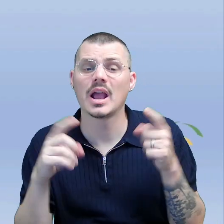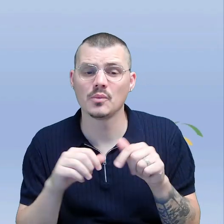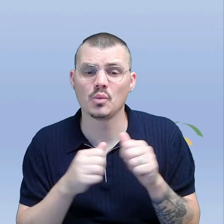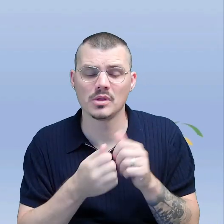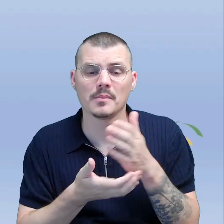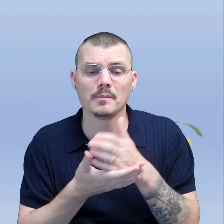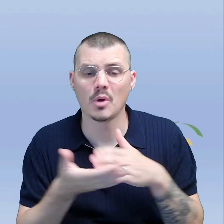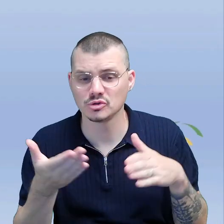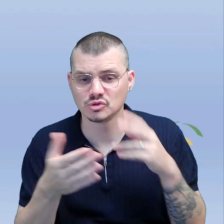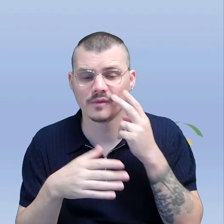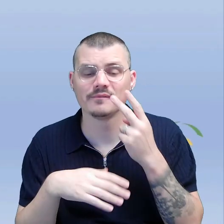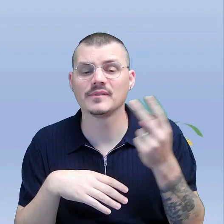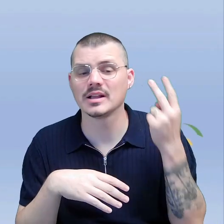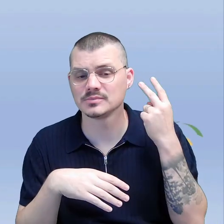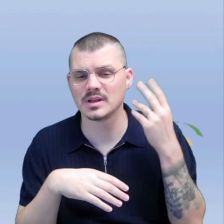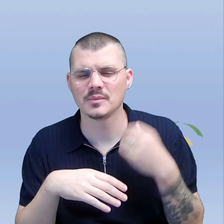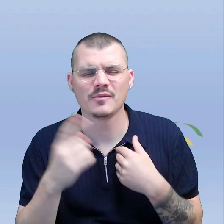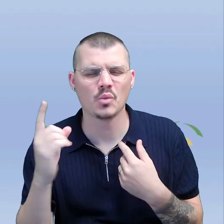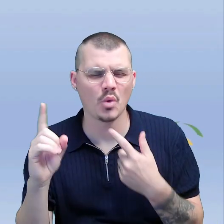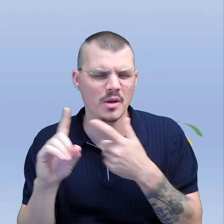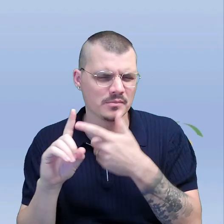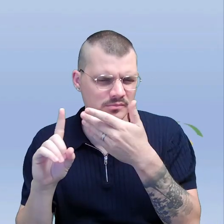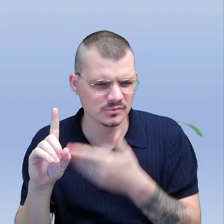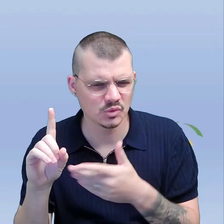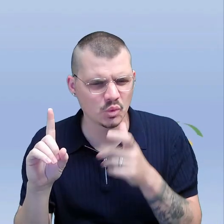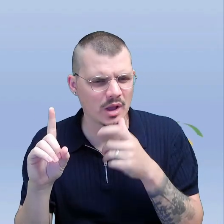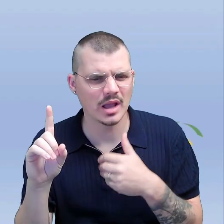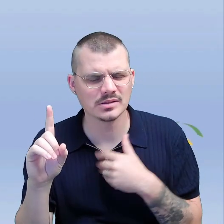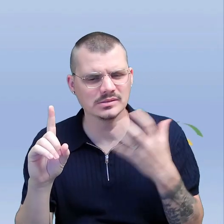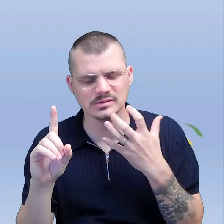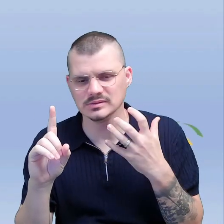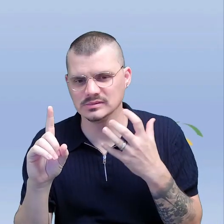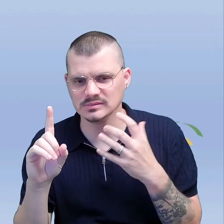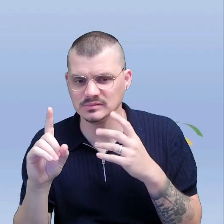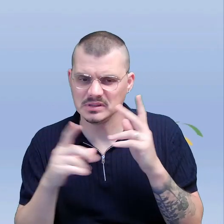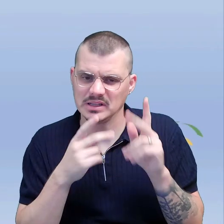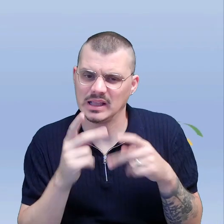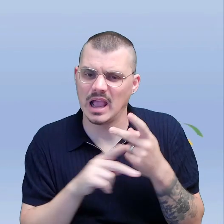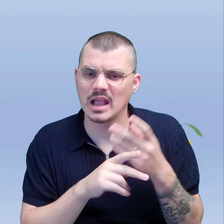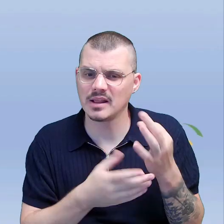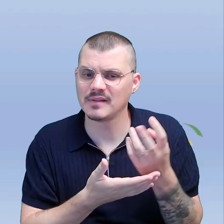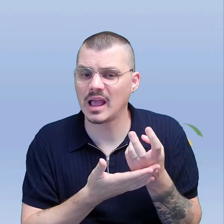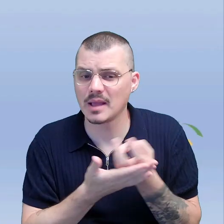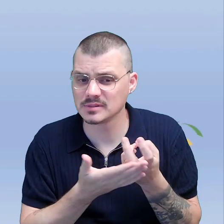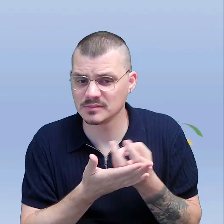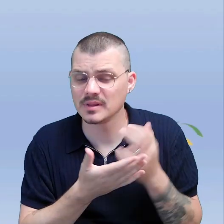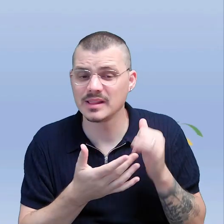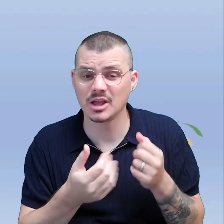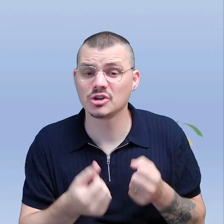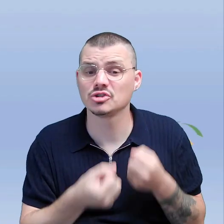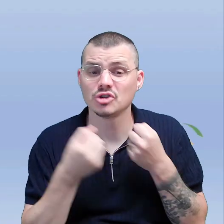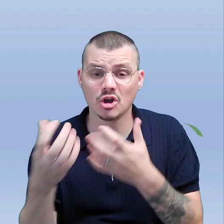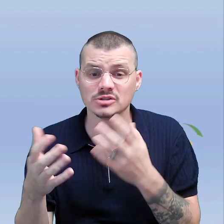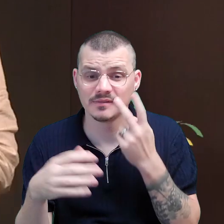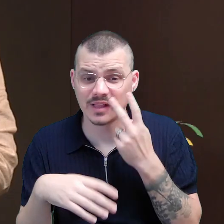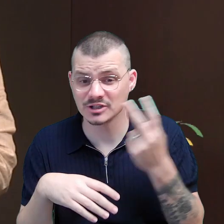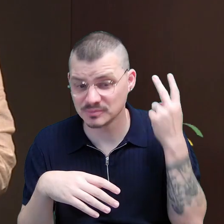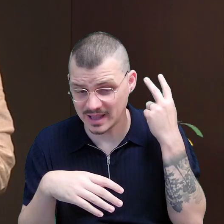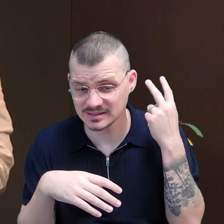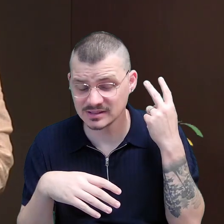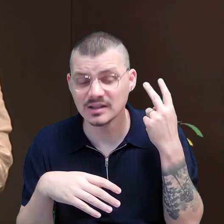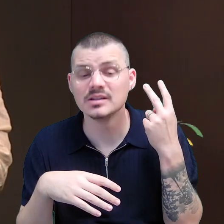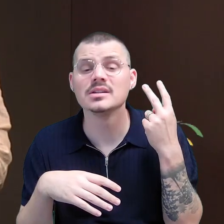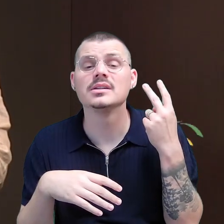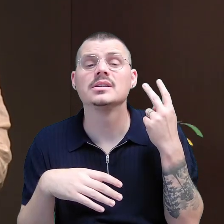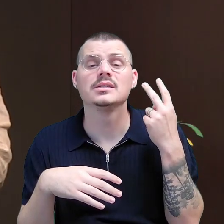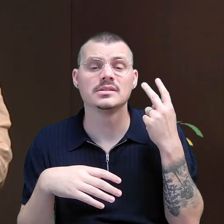This also can happen with partial flashbacks. And we had one fellow who had a particular type of epilepsy that caused